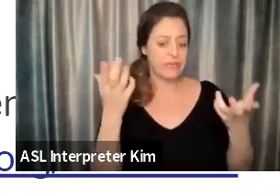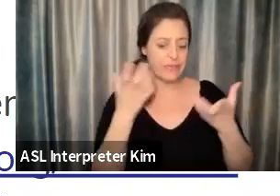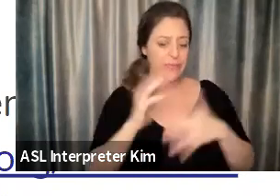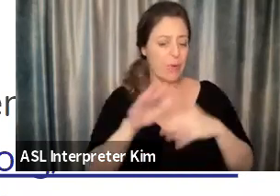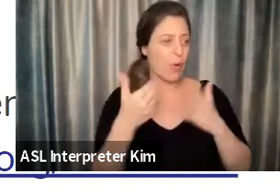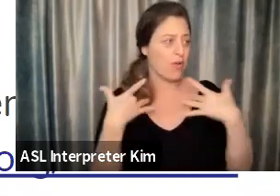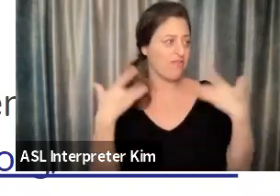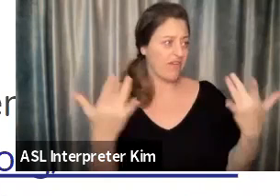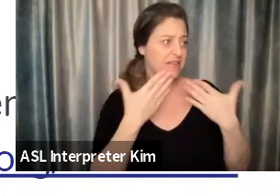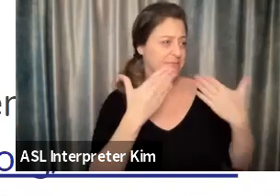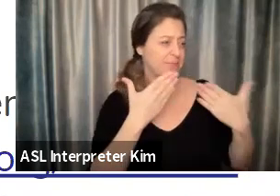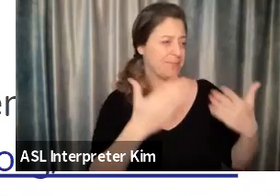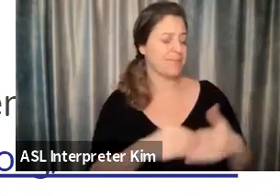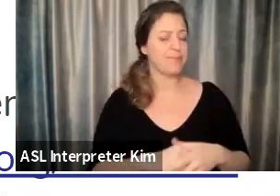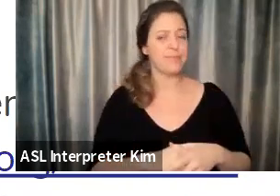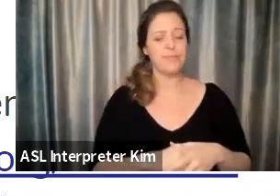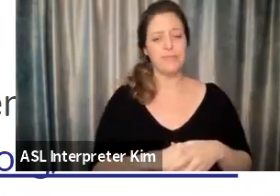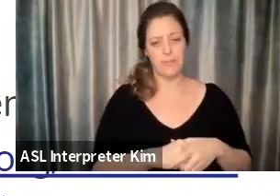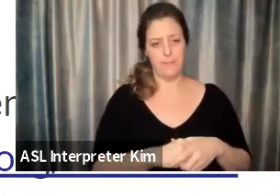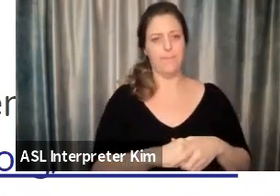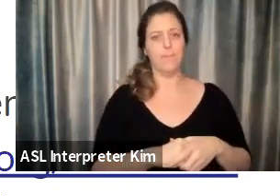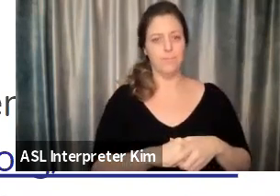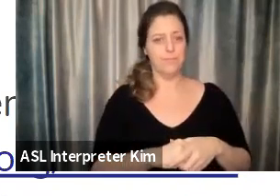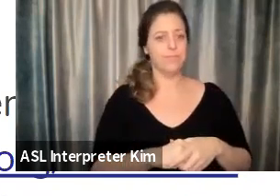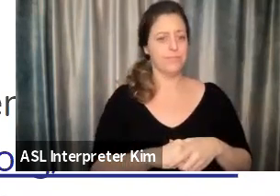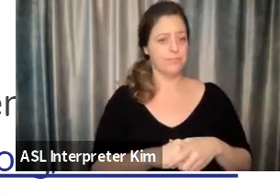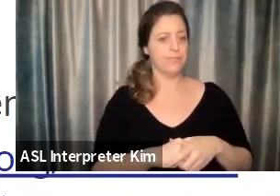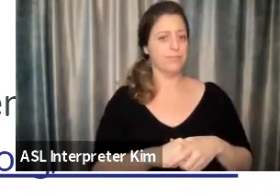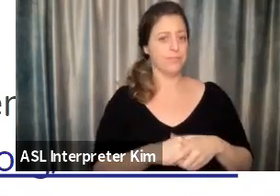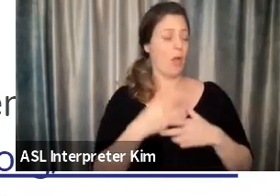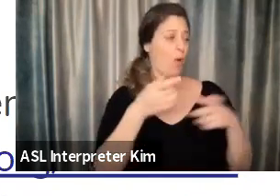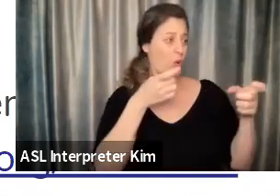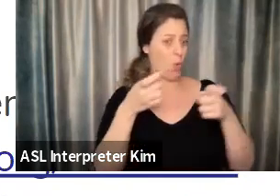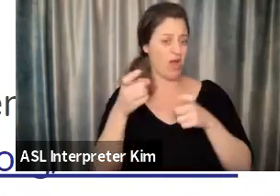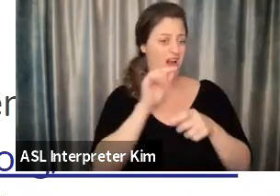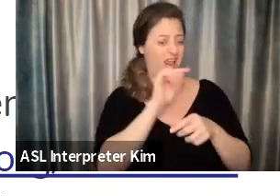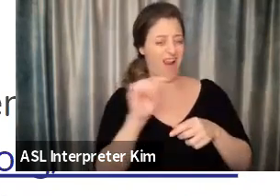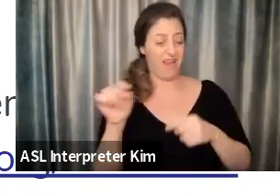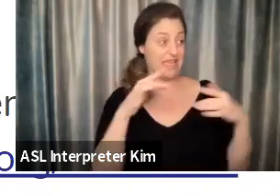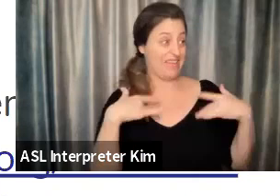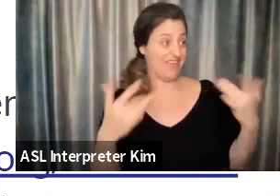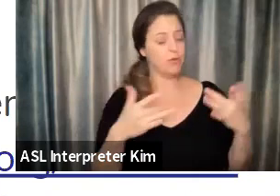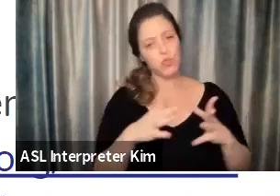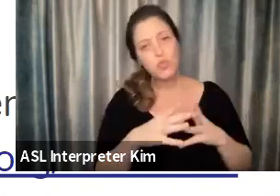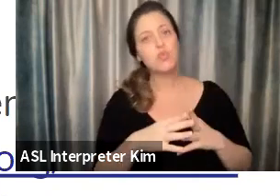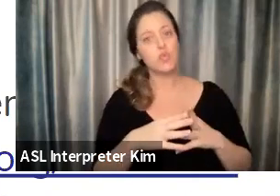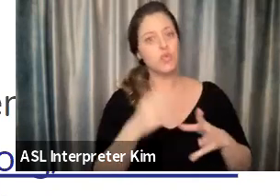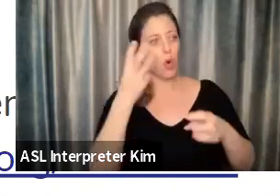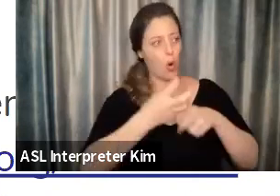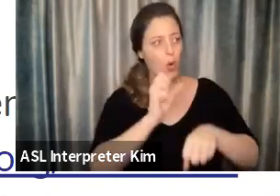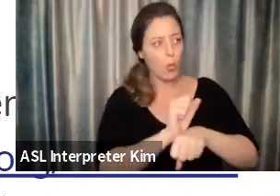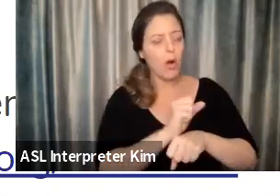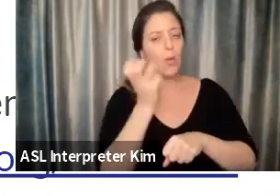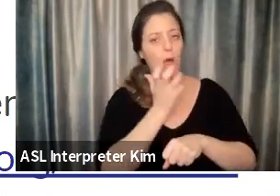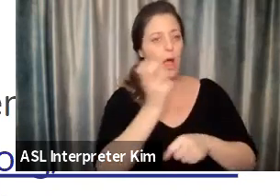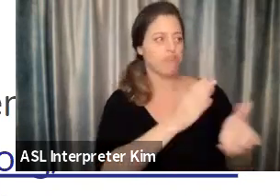virtual enrollment fairs. To be able to coordinate these different events, I know it's taken a lot of work on your part. So again, just